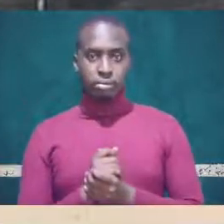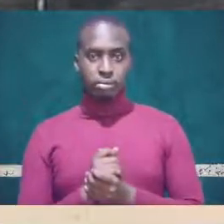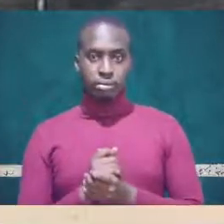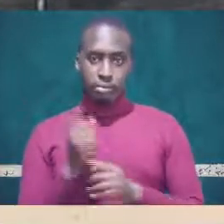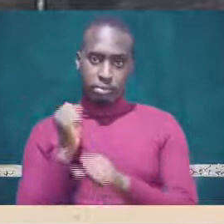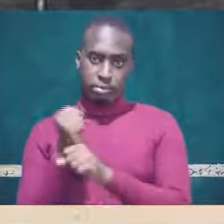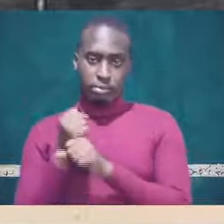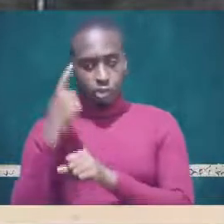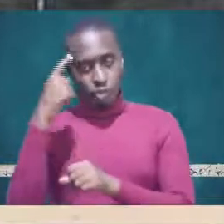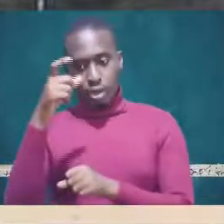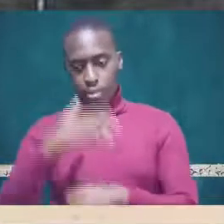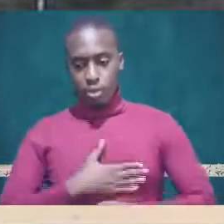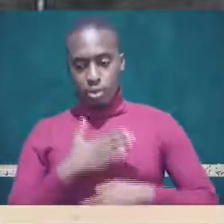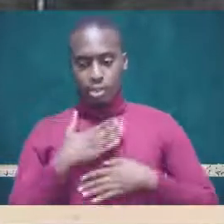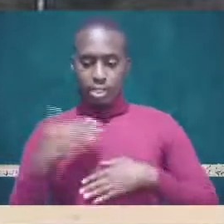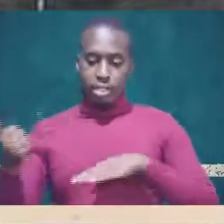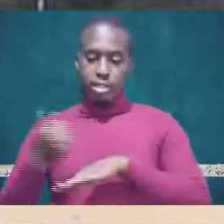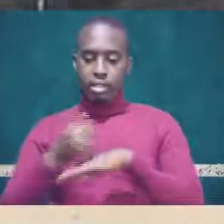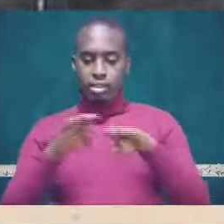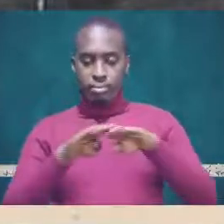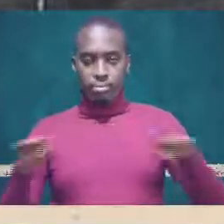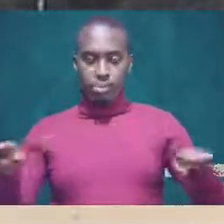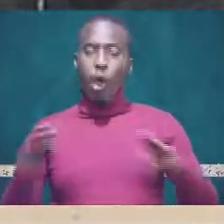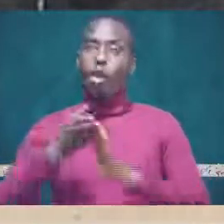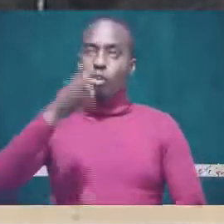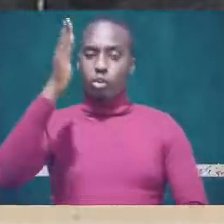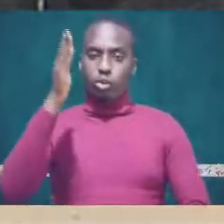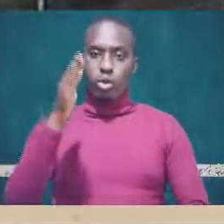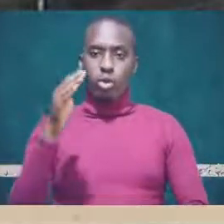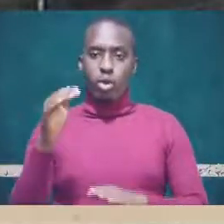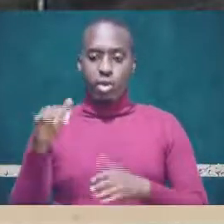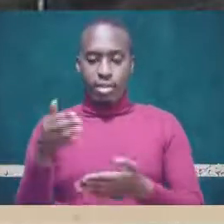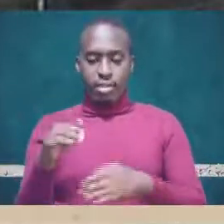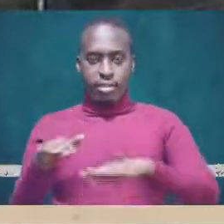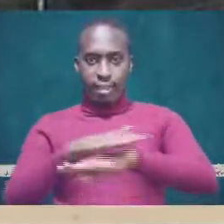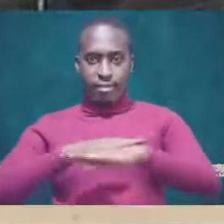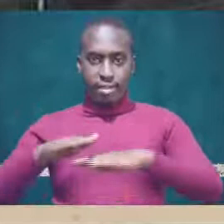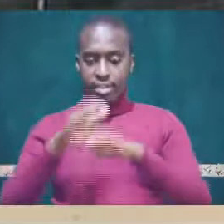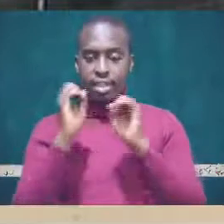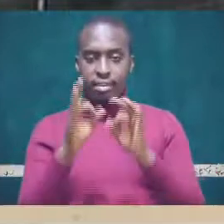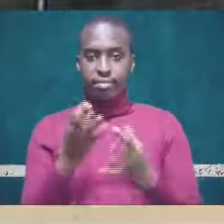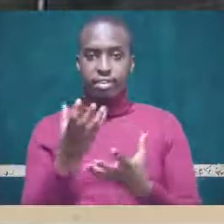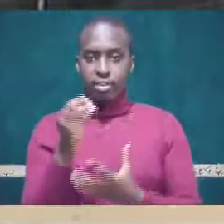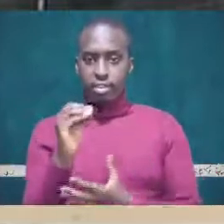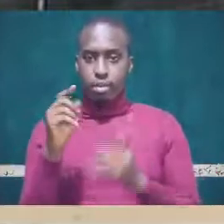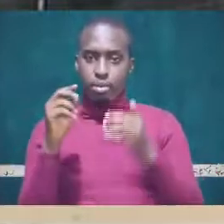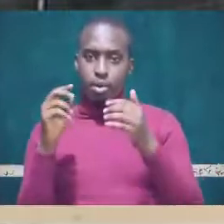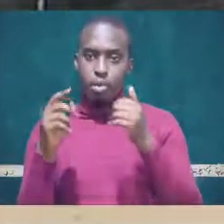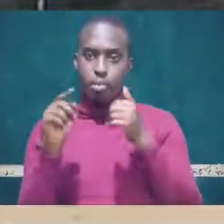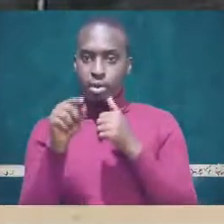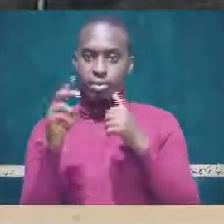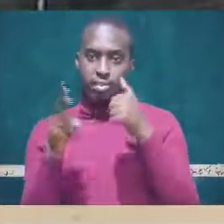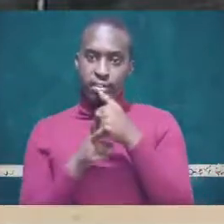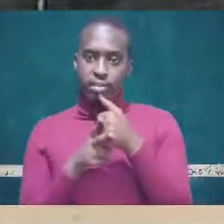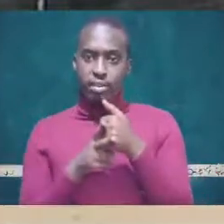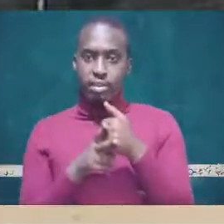applied to a certain body placed on a smooth horizontal surface. If 0.72 kilojoules of work,